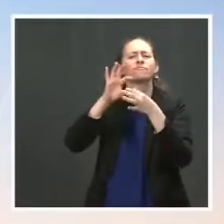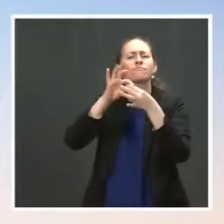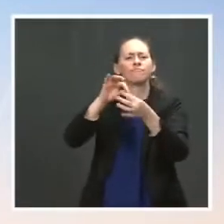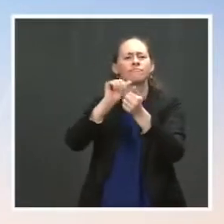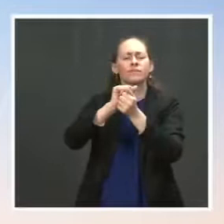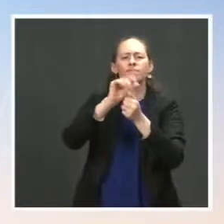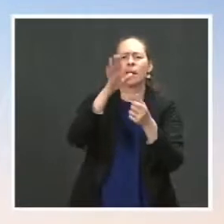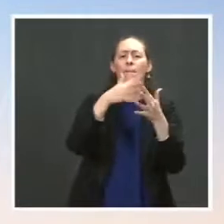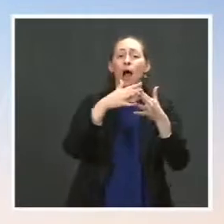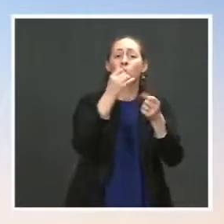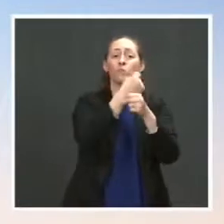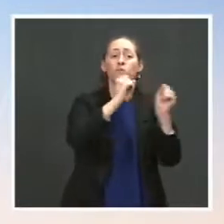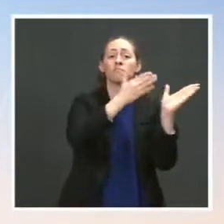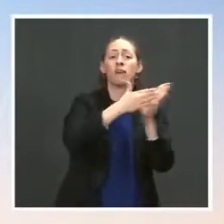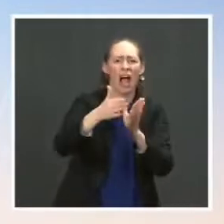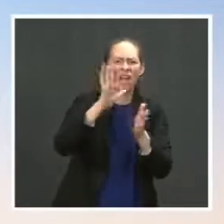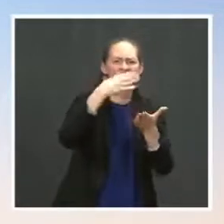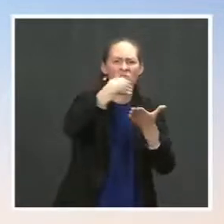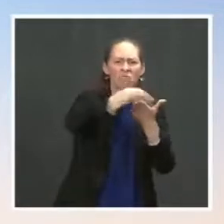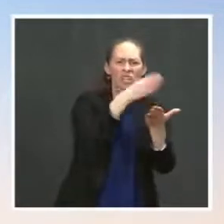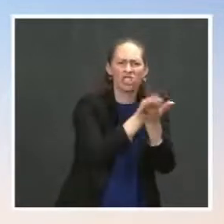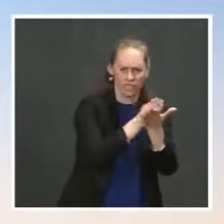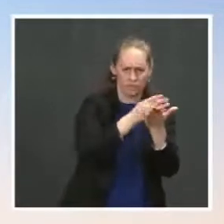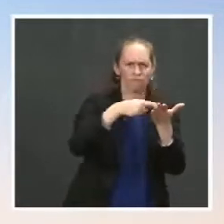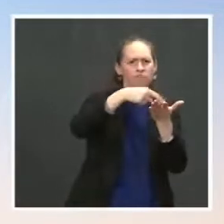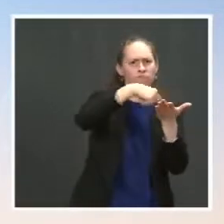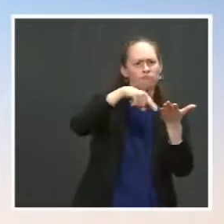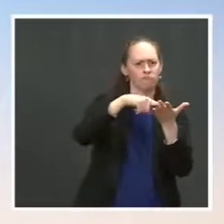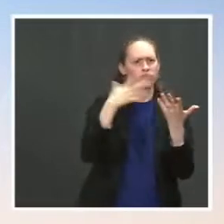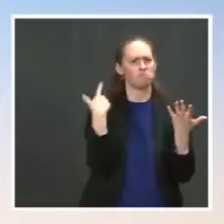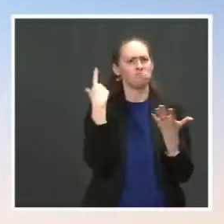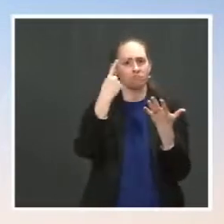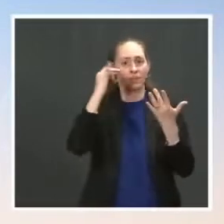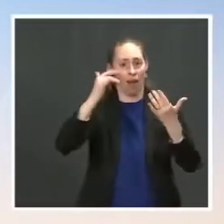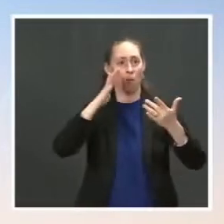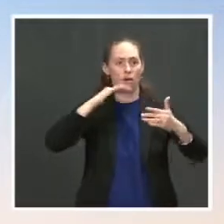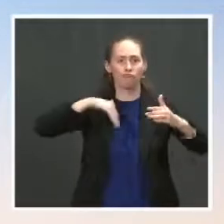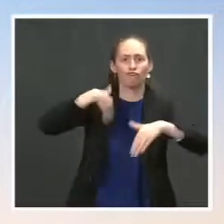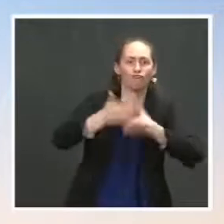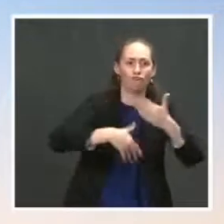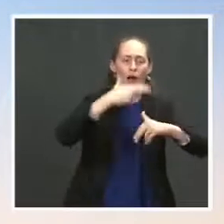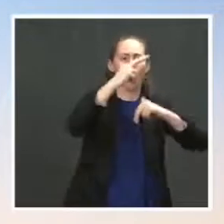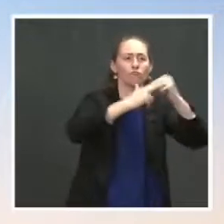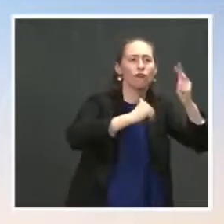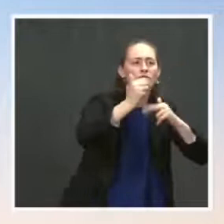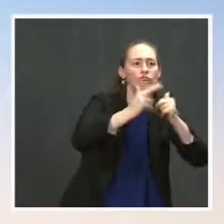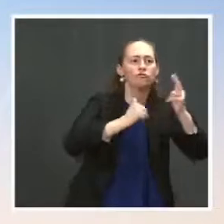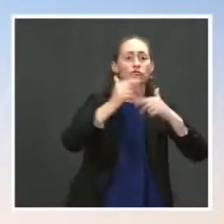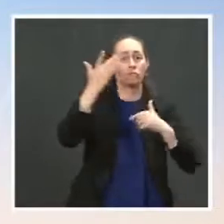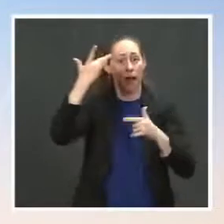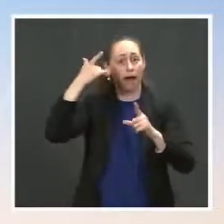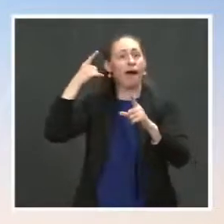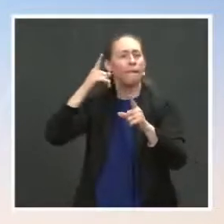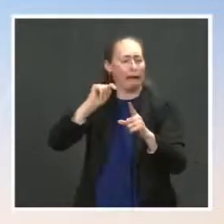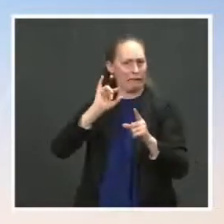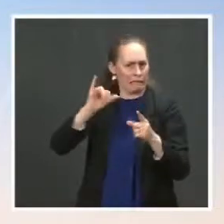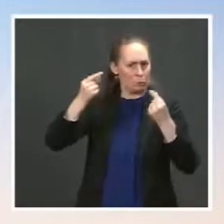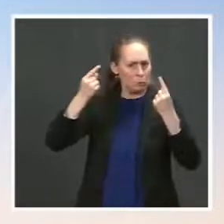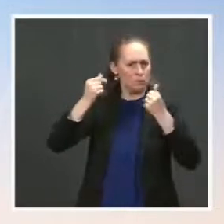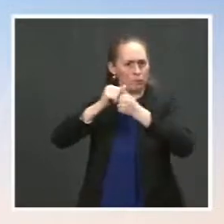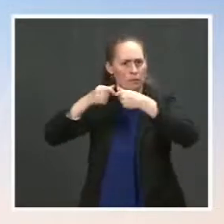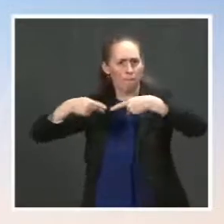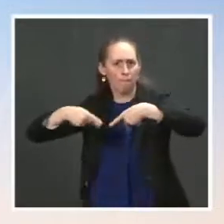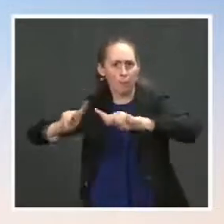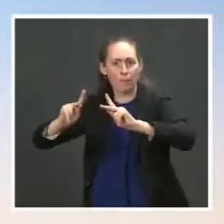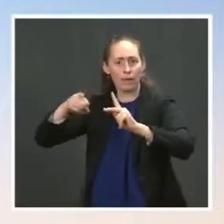projects, getting construction started? Because there's always delays in permitting and so forth. Yeah, this is another thing that I was glad to see